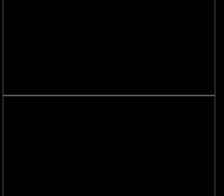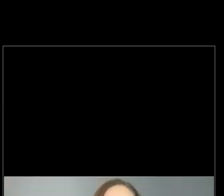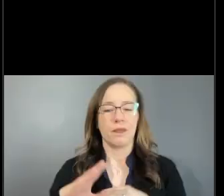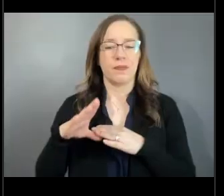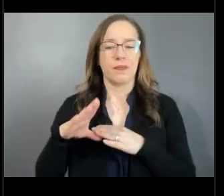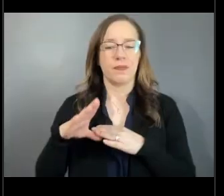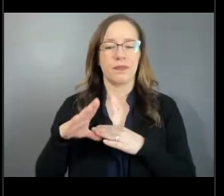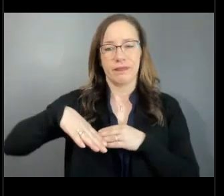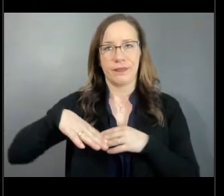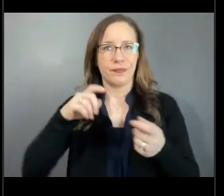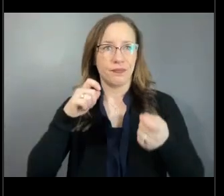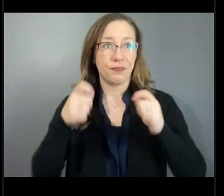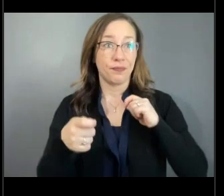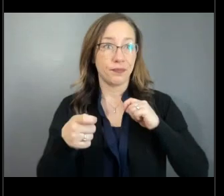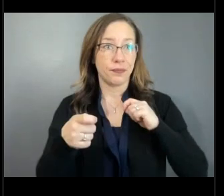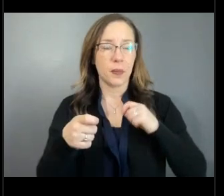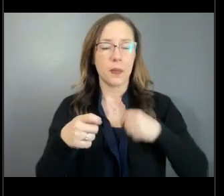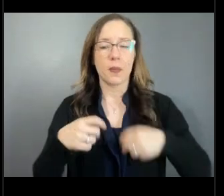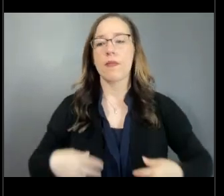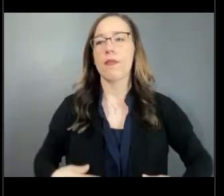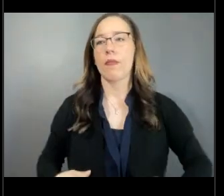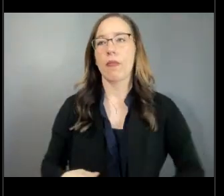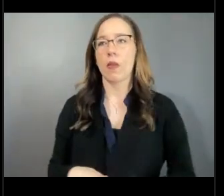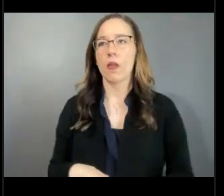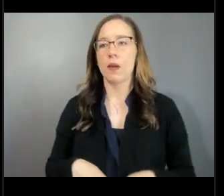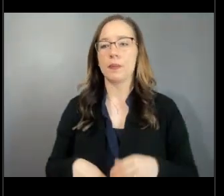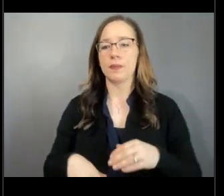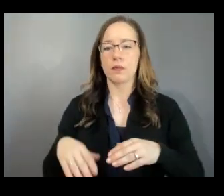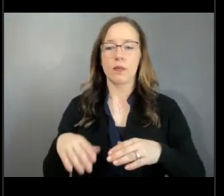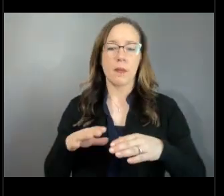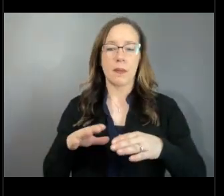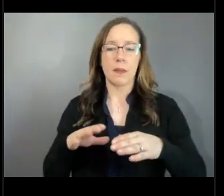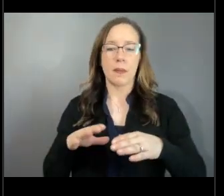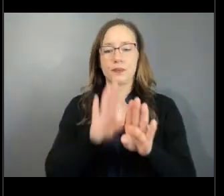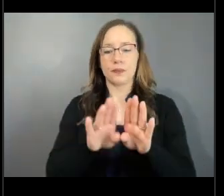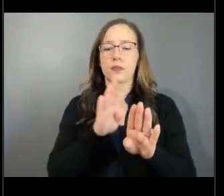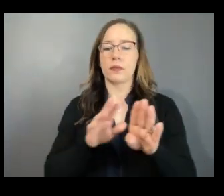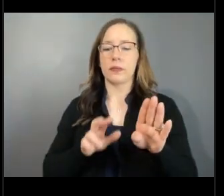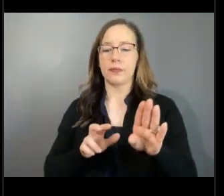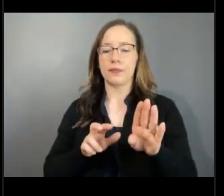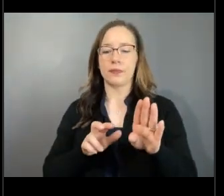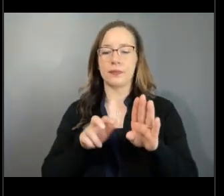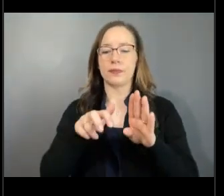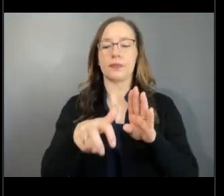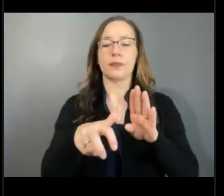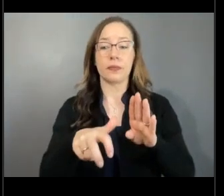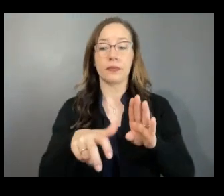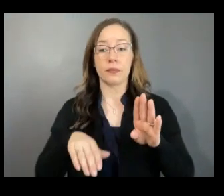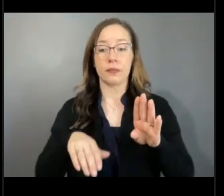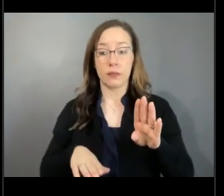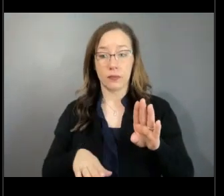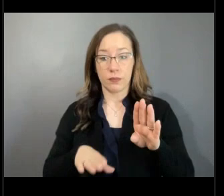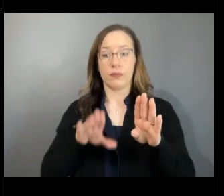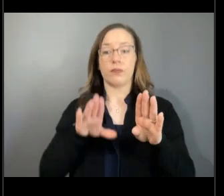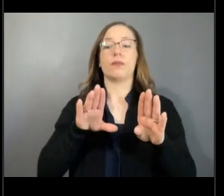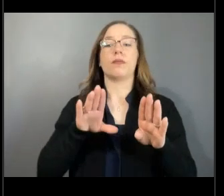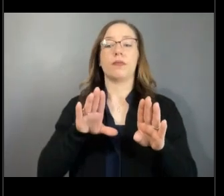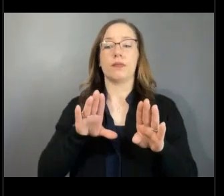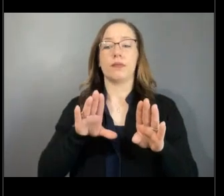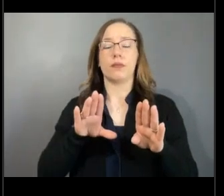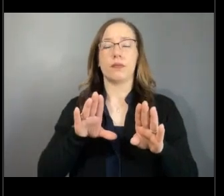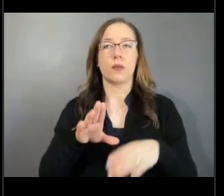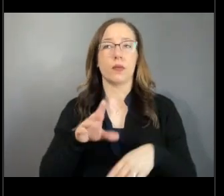When thresholds inside dwelling units exceed the maximum vertical height of a 1/4